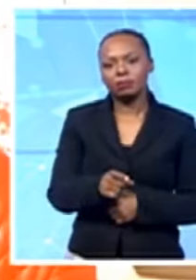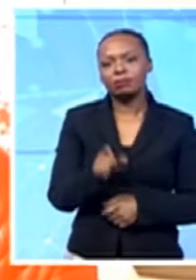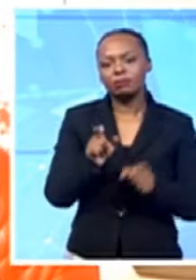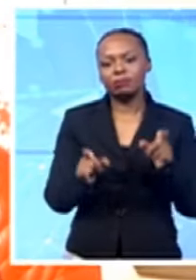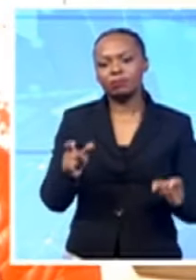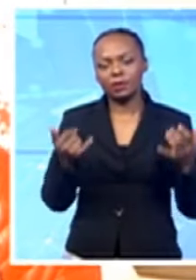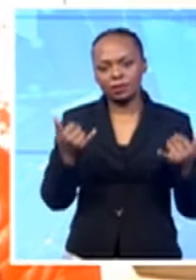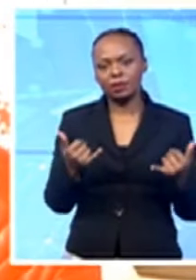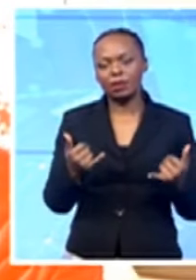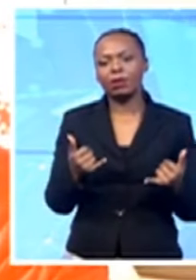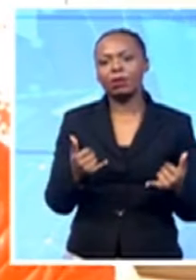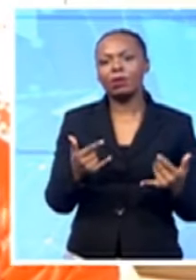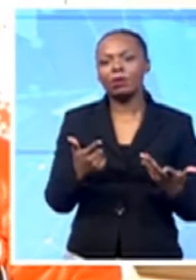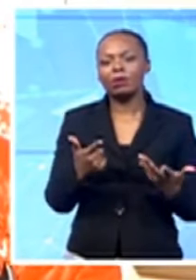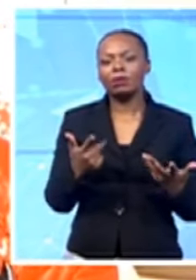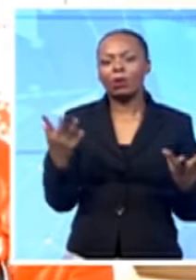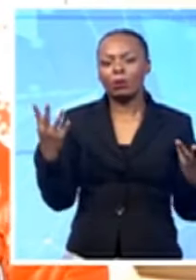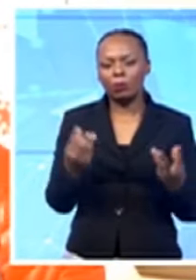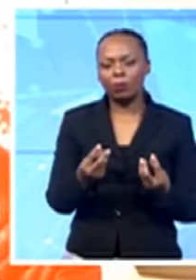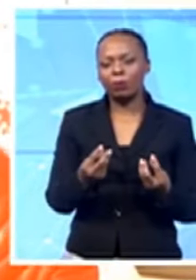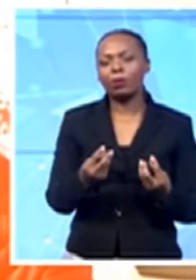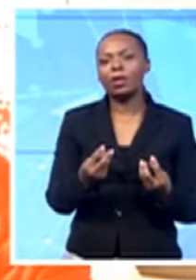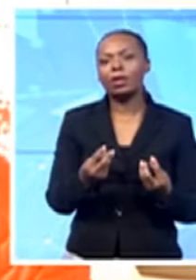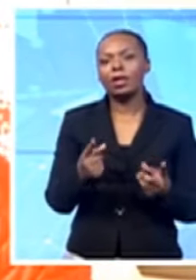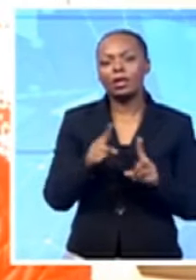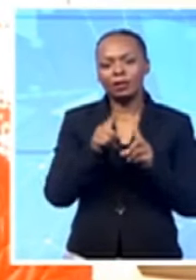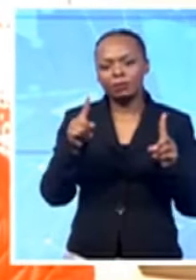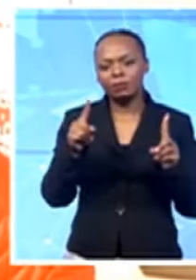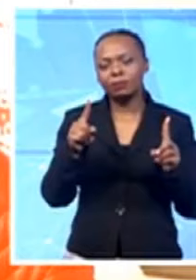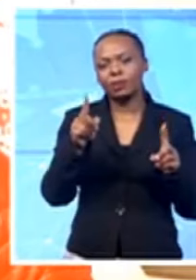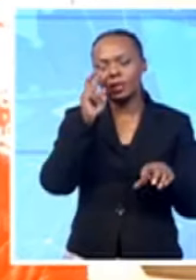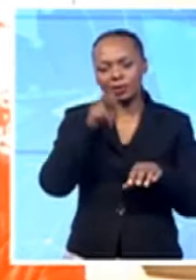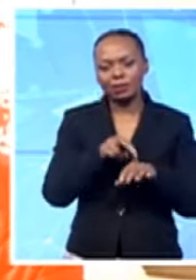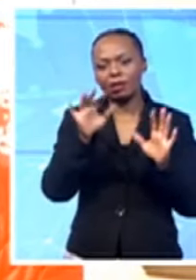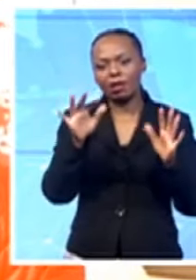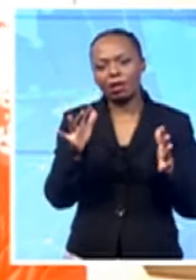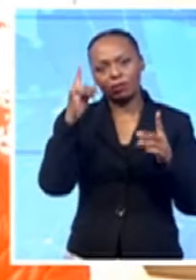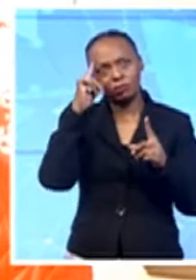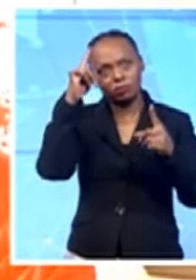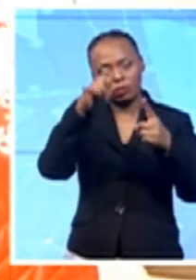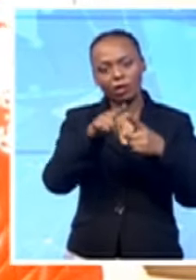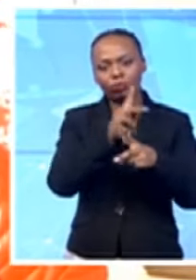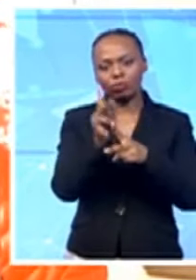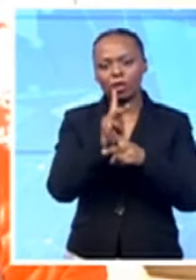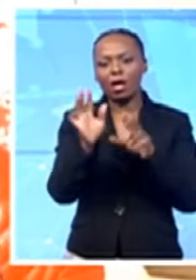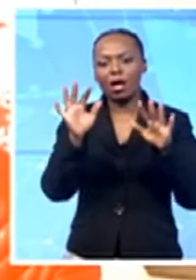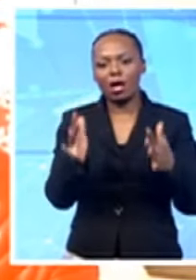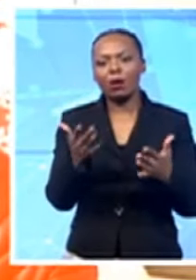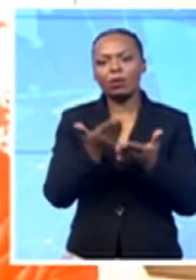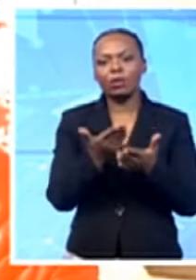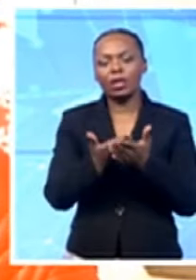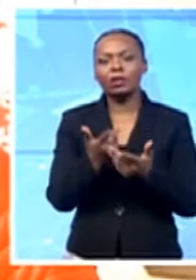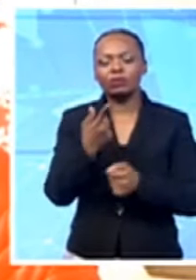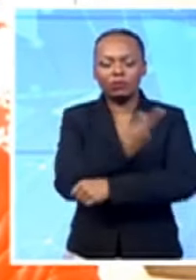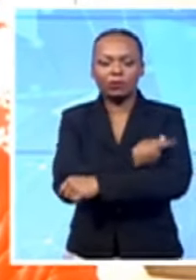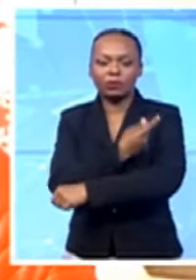must be an amplification really of the process of vaccination, first to finish internally in